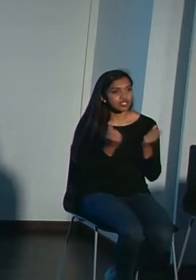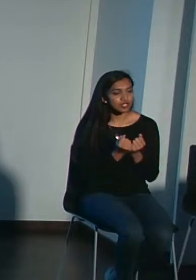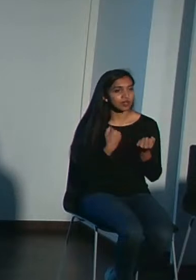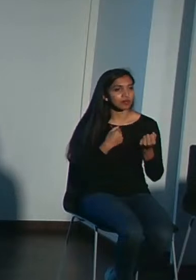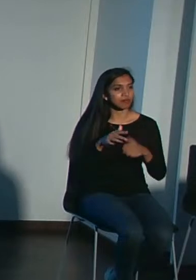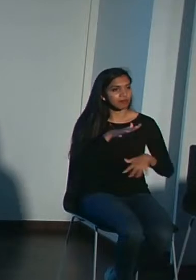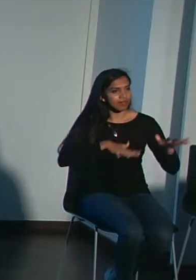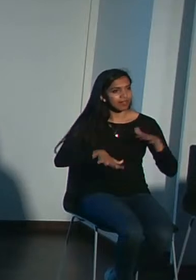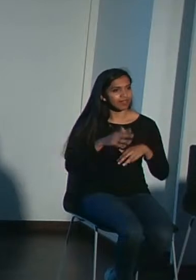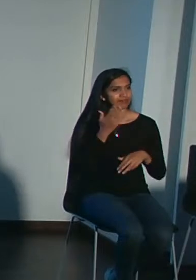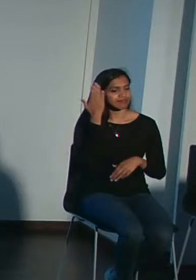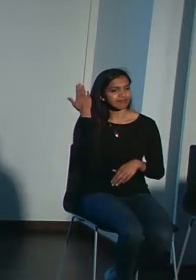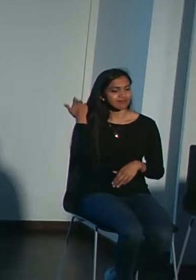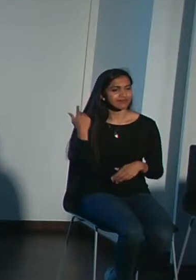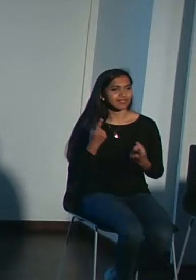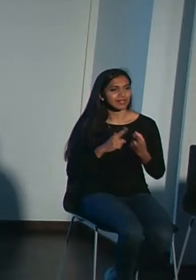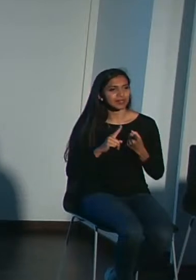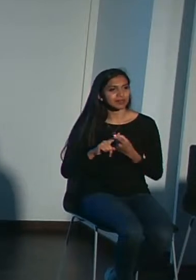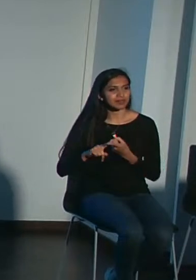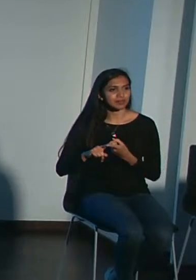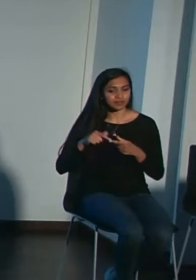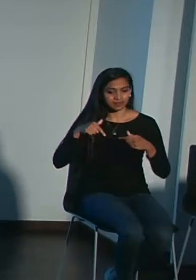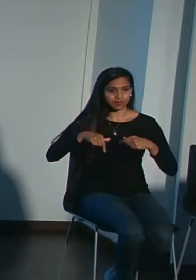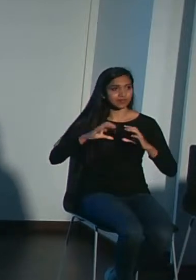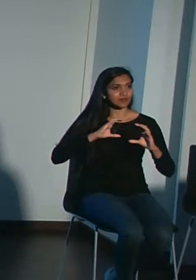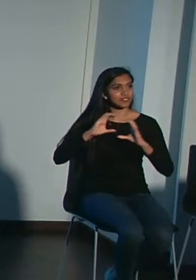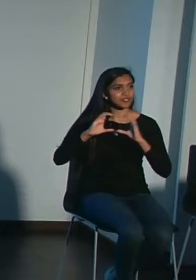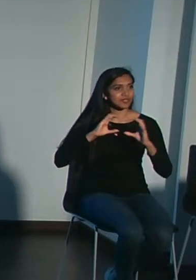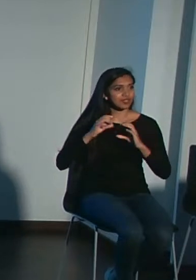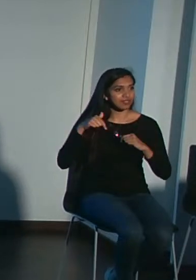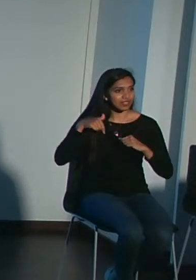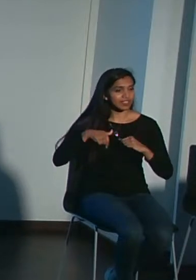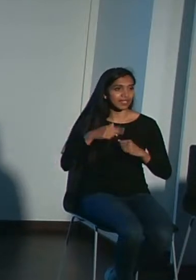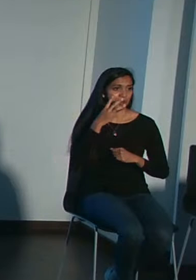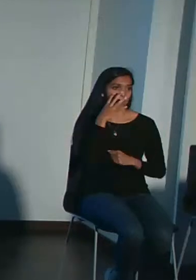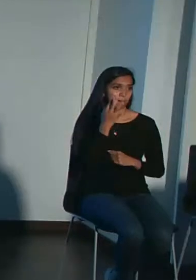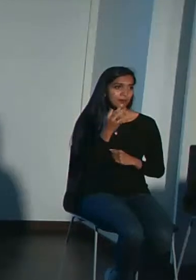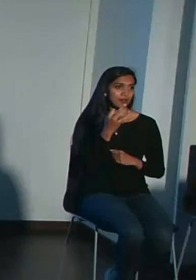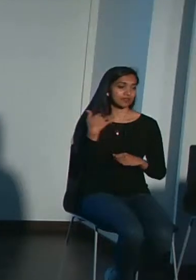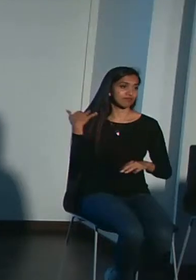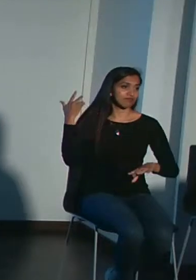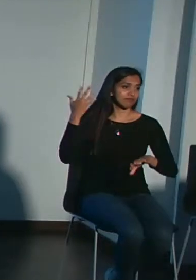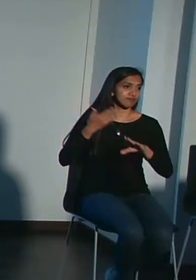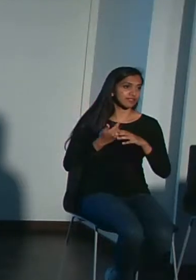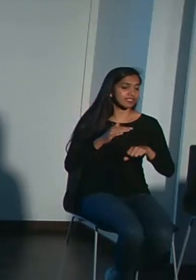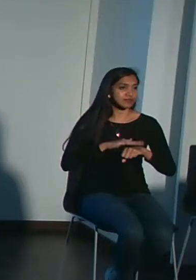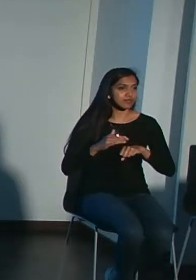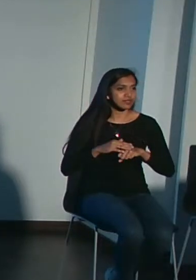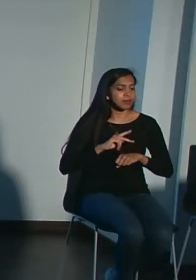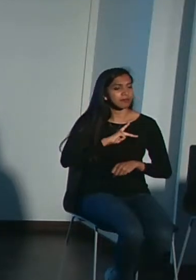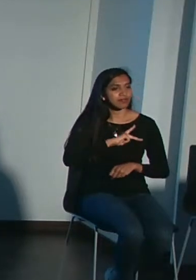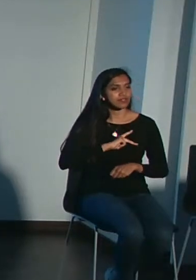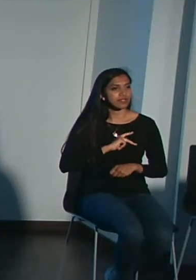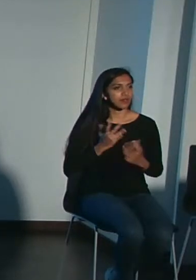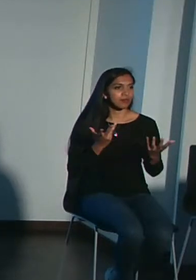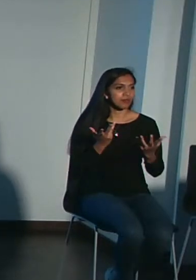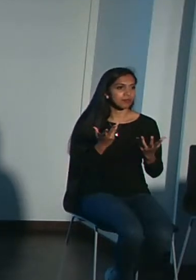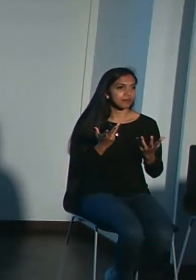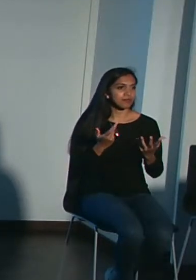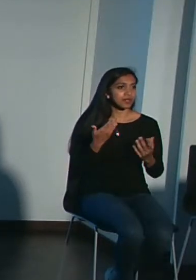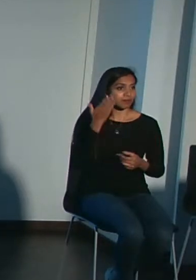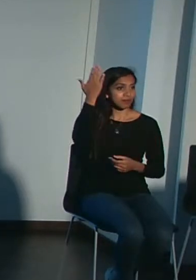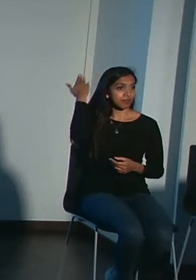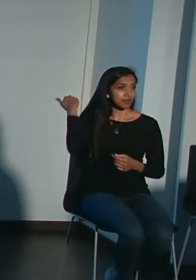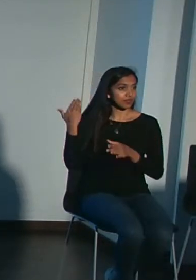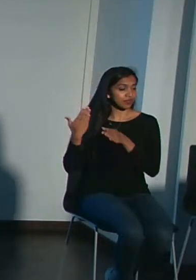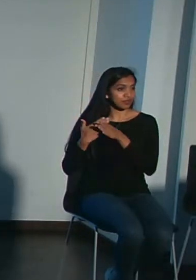And I think for me, this consideration is also really important and more than important with each other. What I used to do